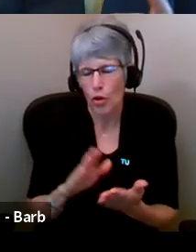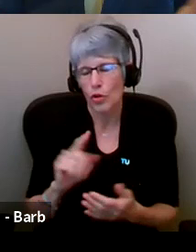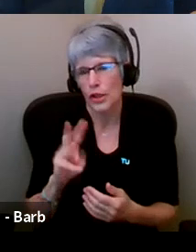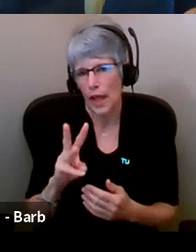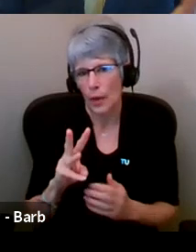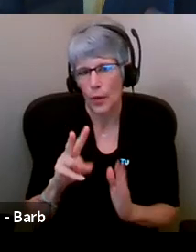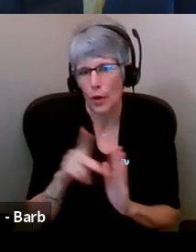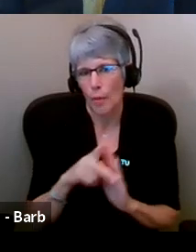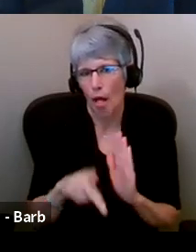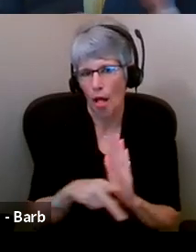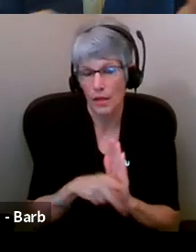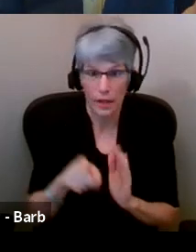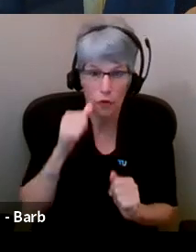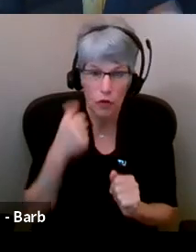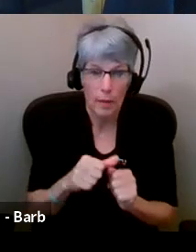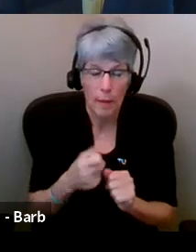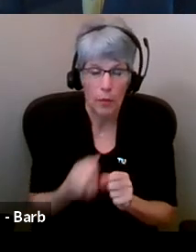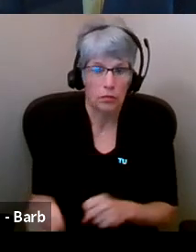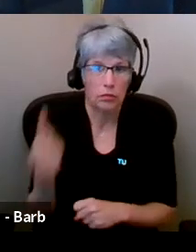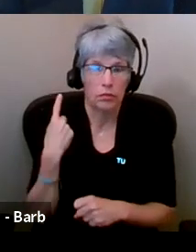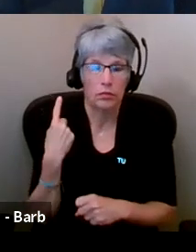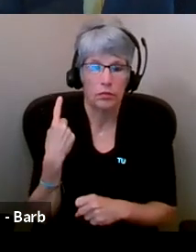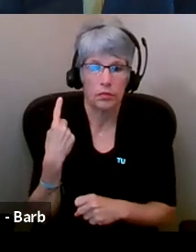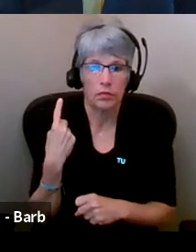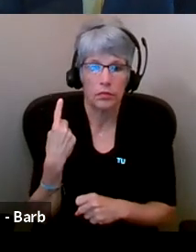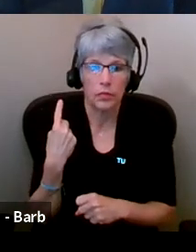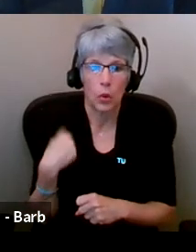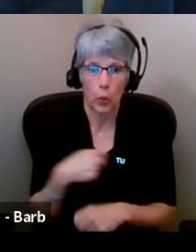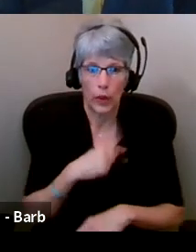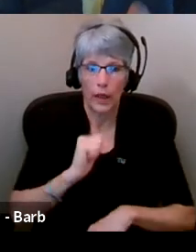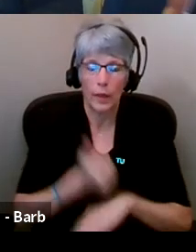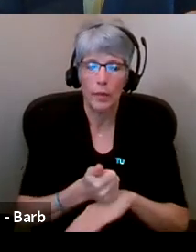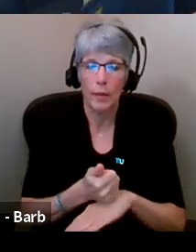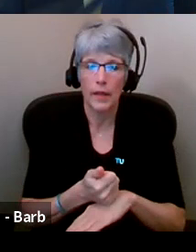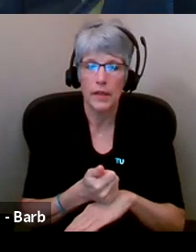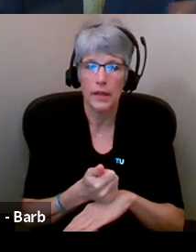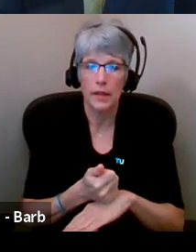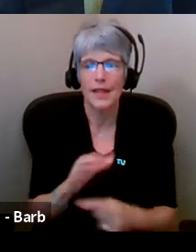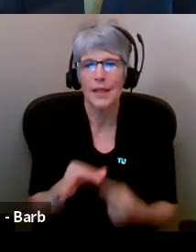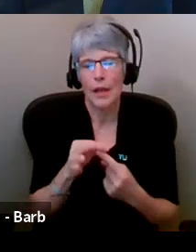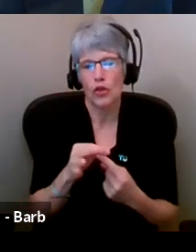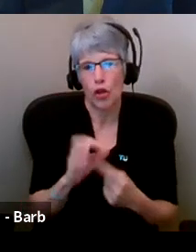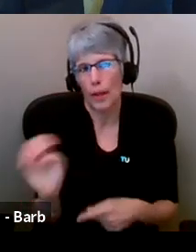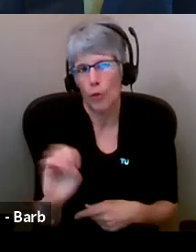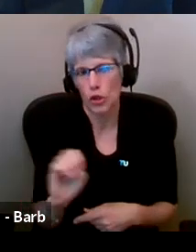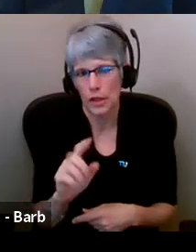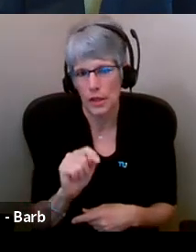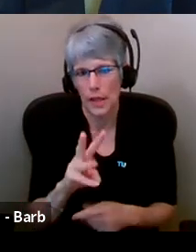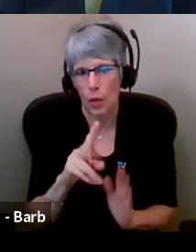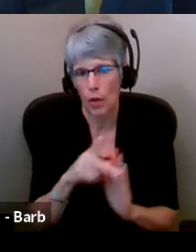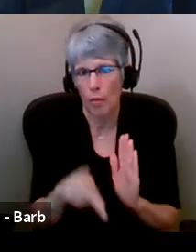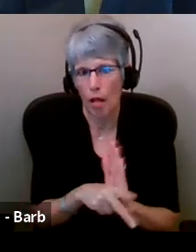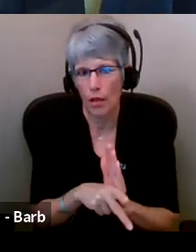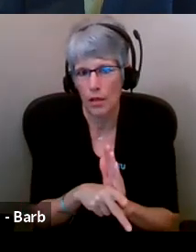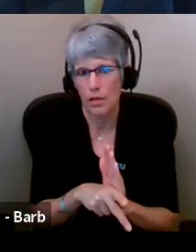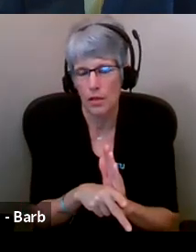policy. And you remember, a little over a year ago, we implemented a special emergency telework policy that was specific